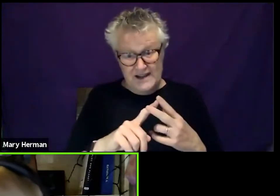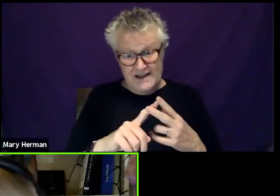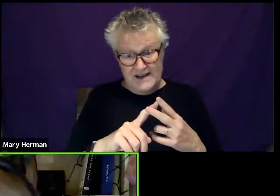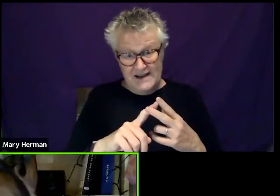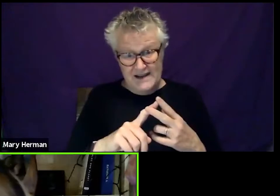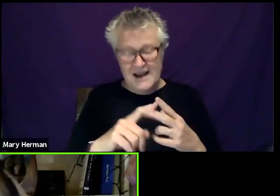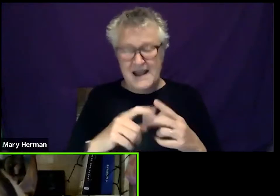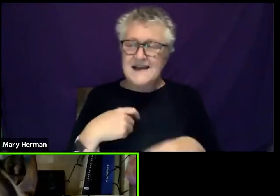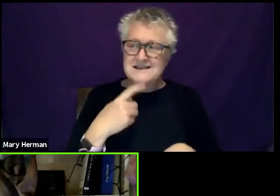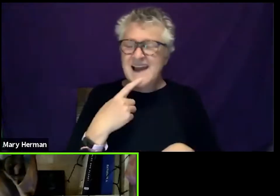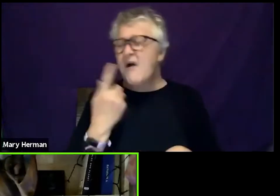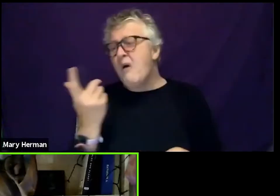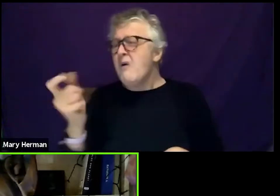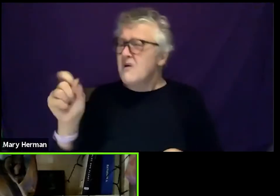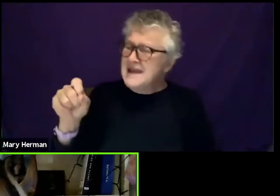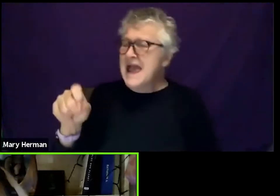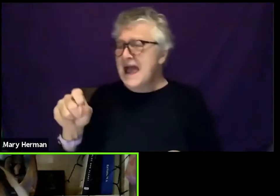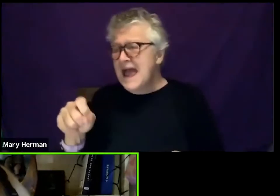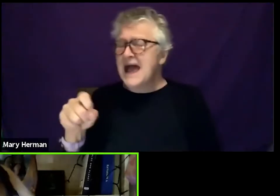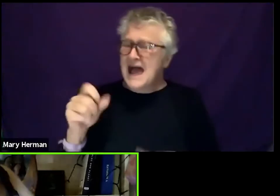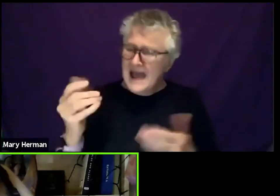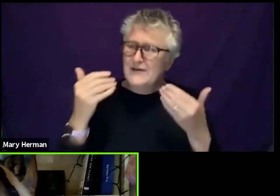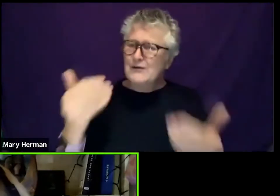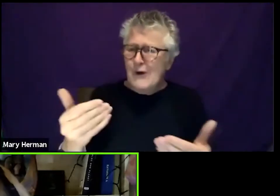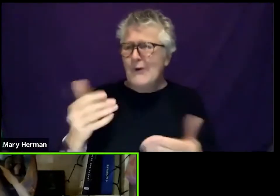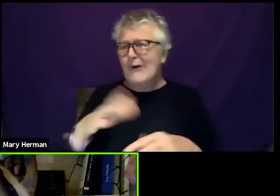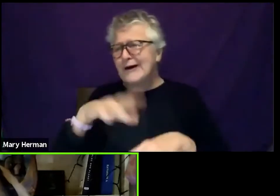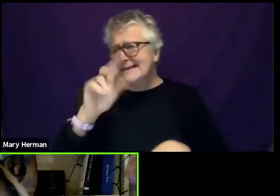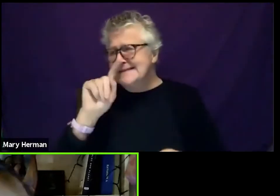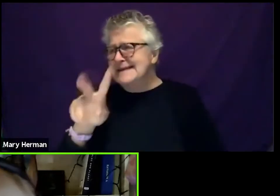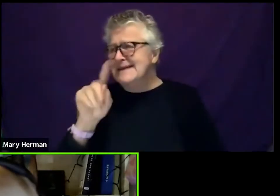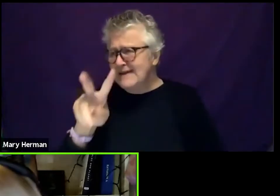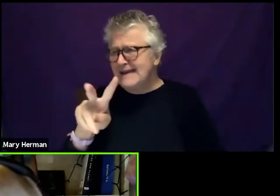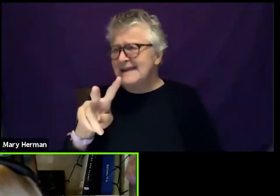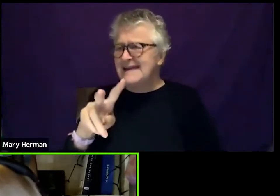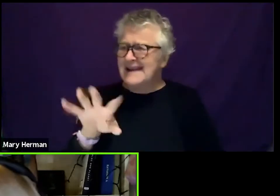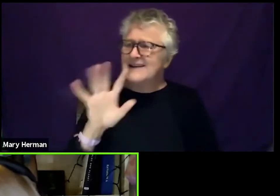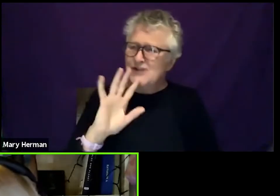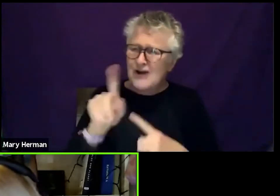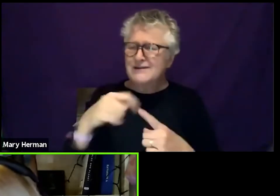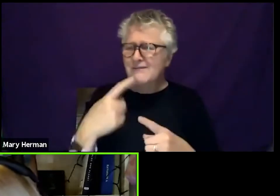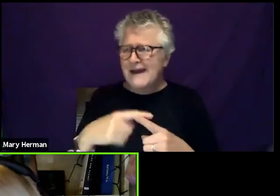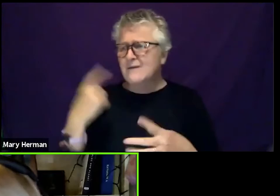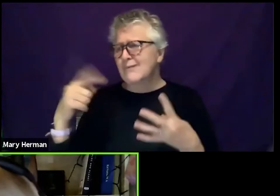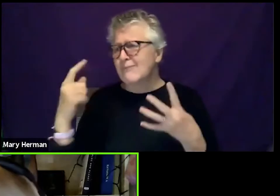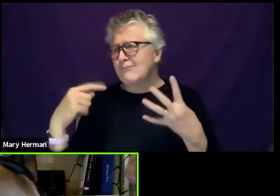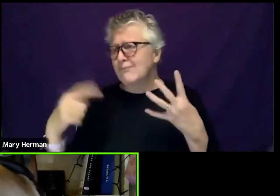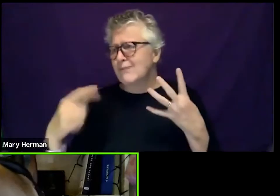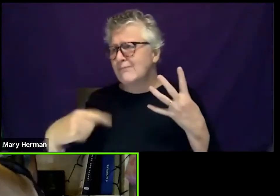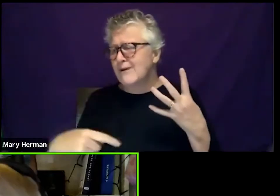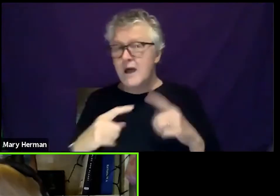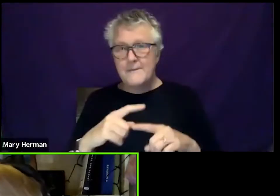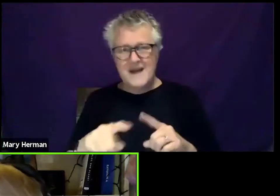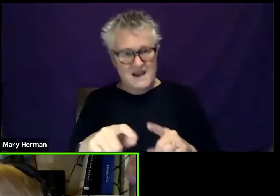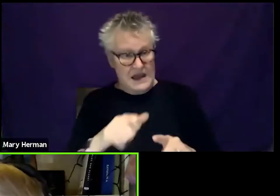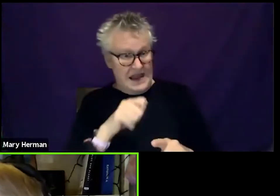and I talk about this stuff. And, you know, like I didn't really expect this to be my life.